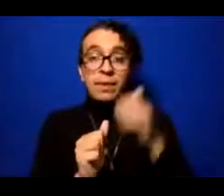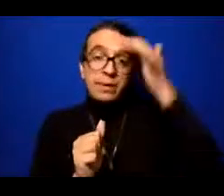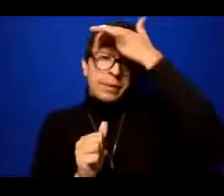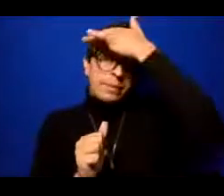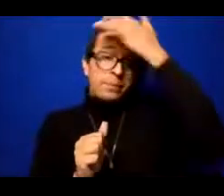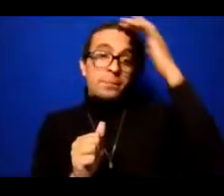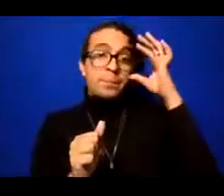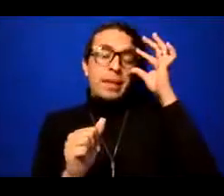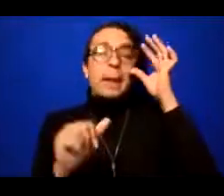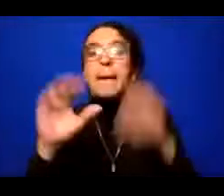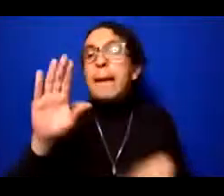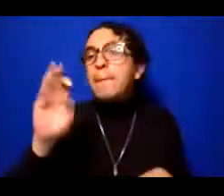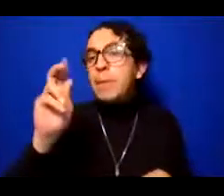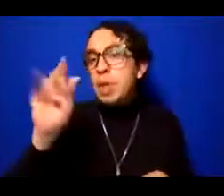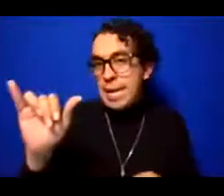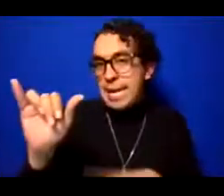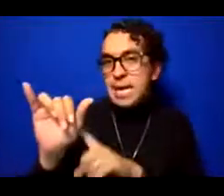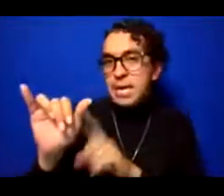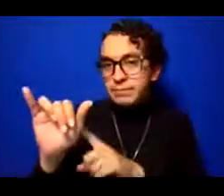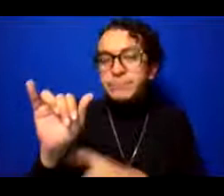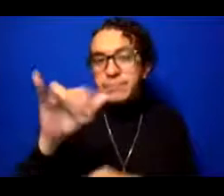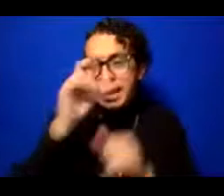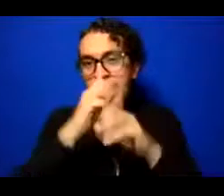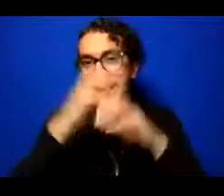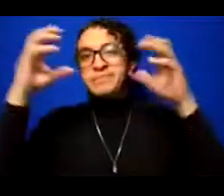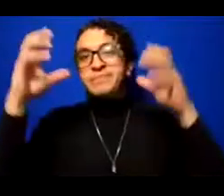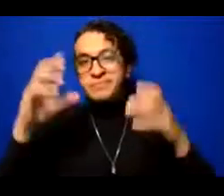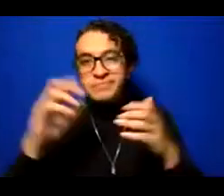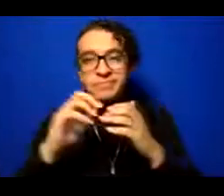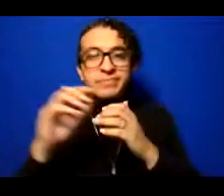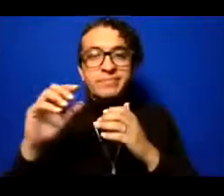of beauty and how the social media kind of perpetuates that for them.